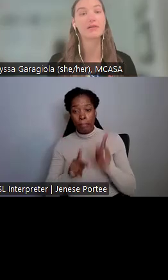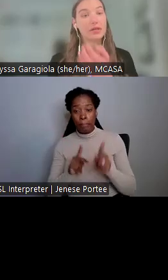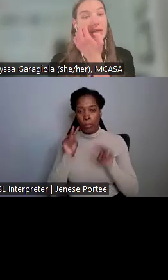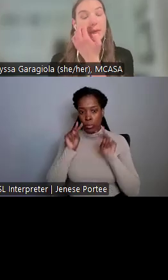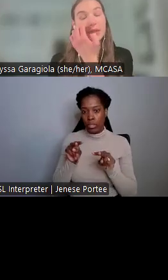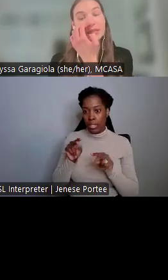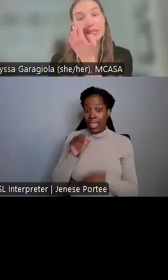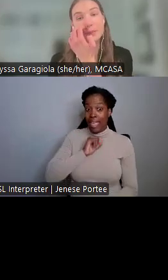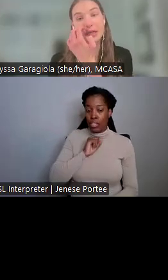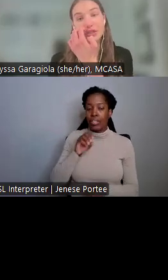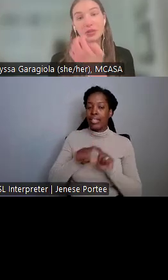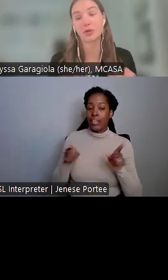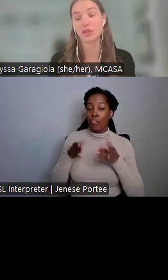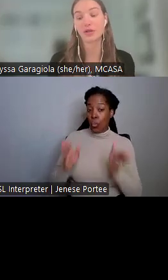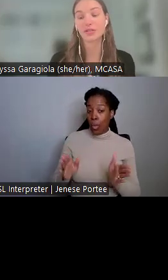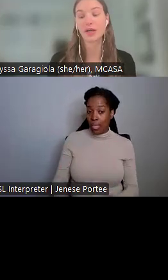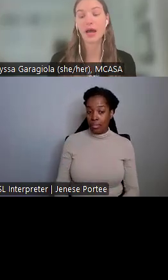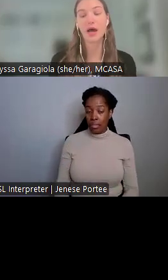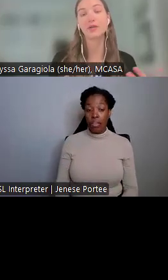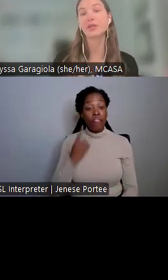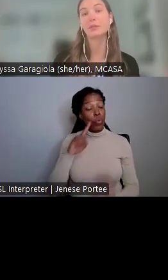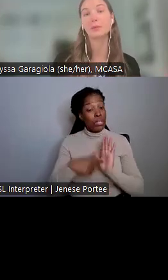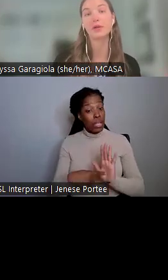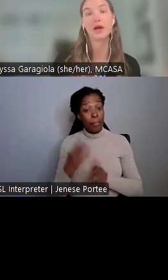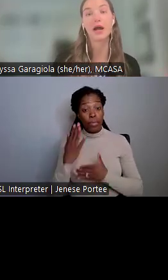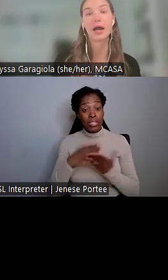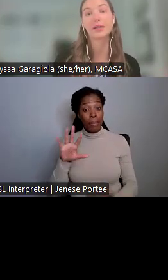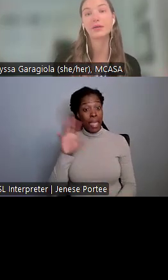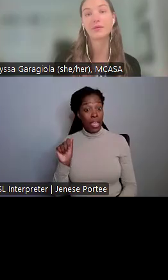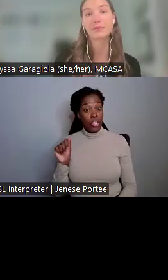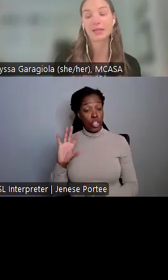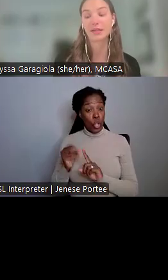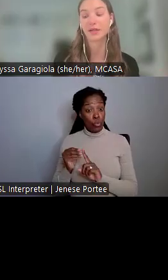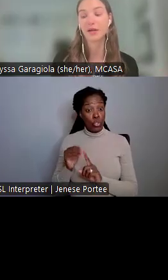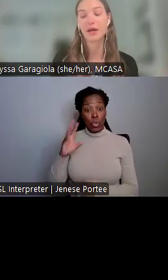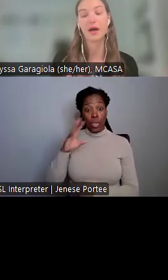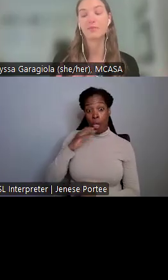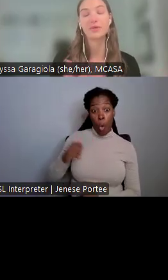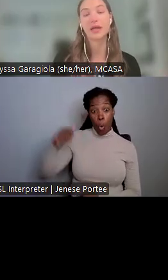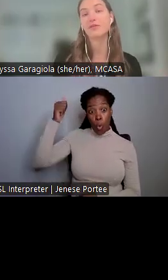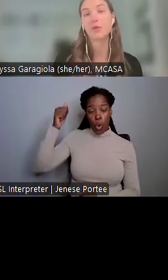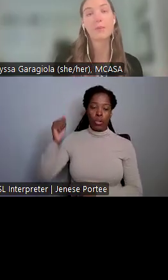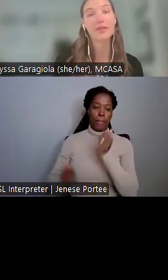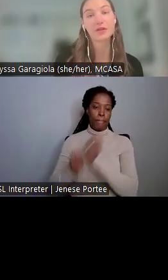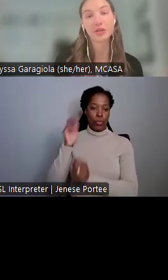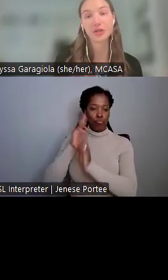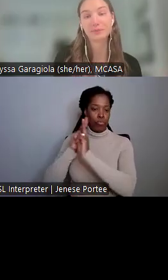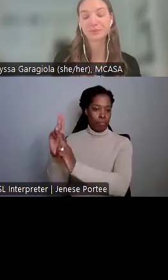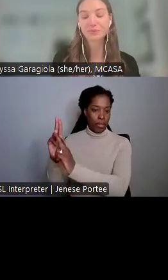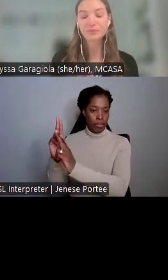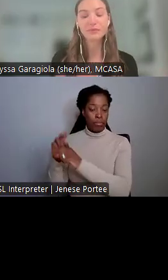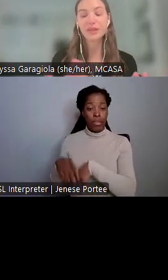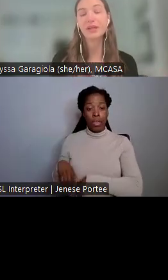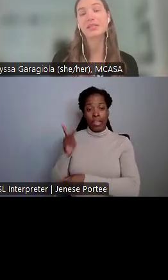ways. For example, in some Asian cultures, elderly people are highly respected, cared for by their